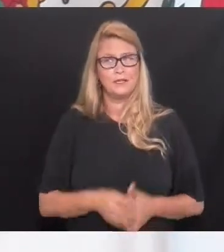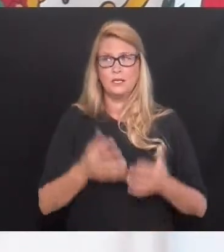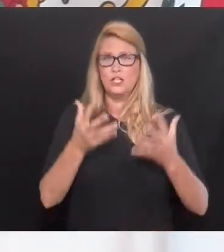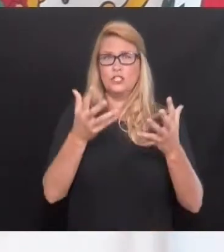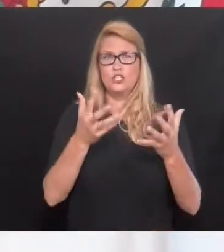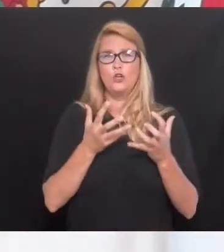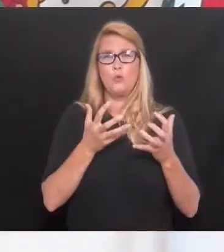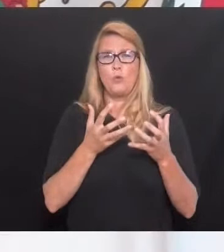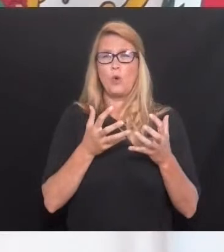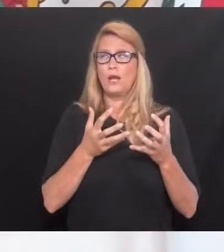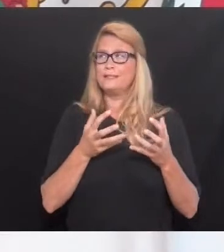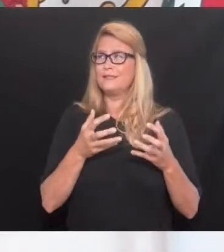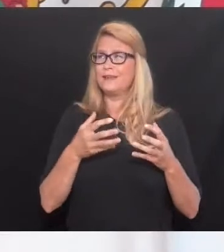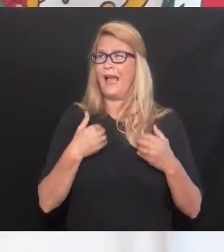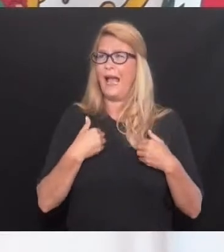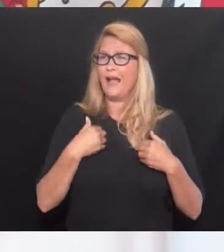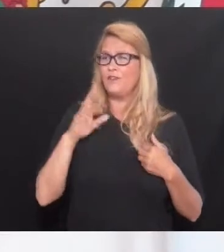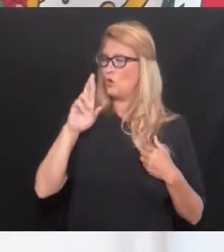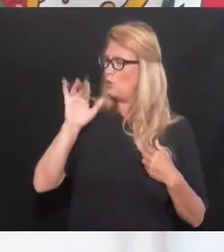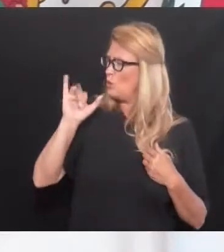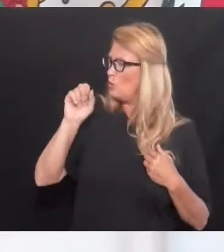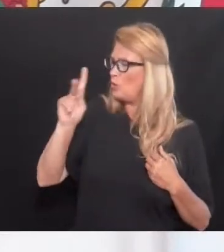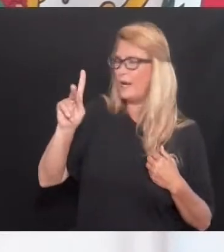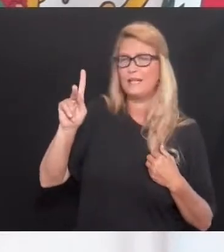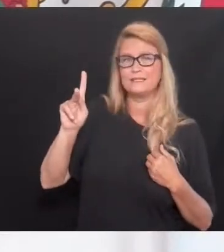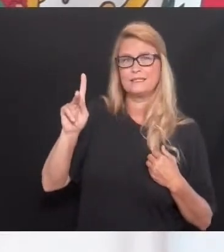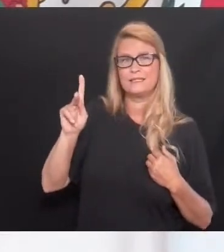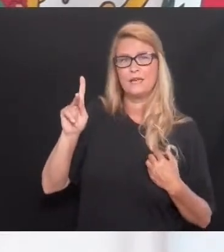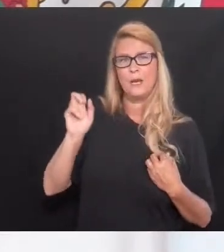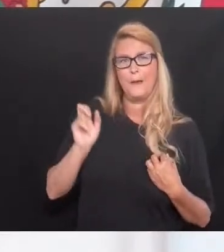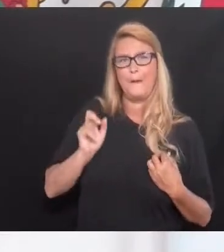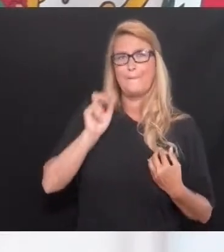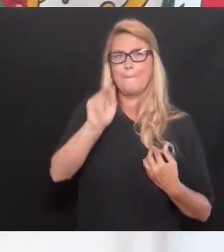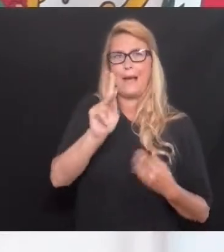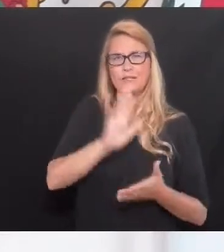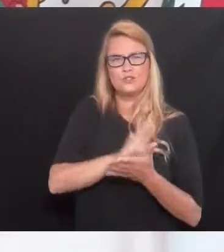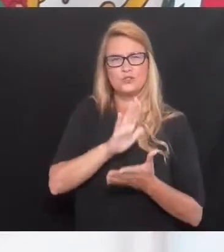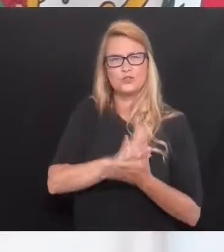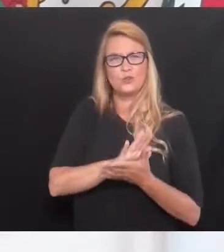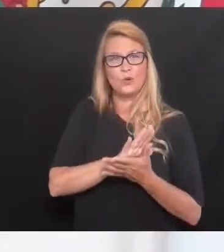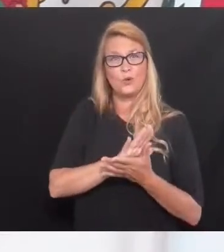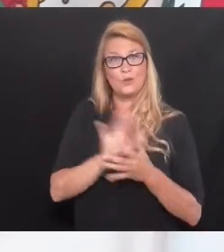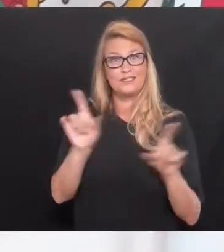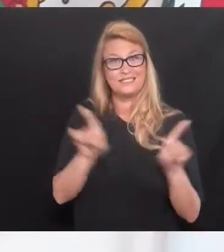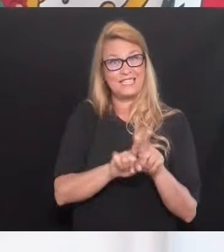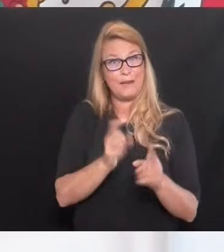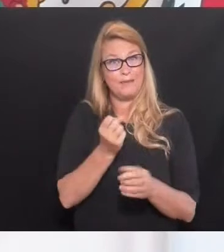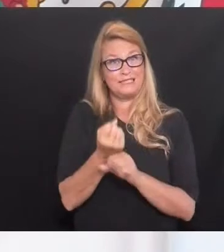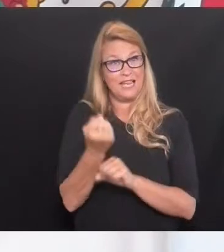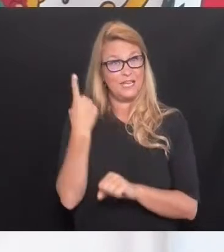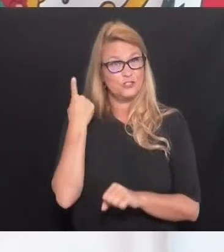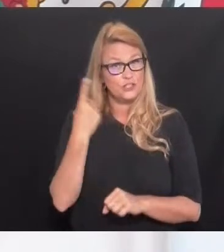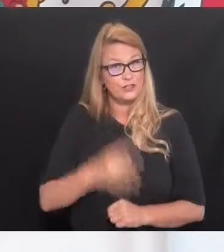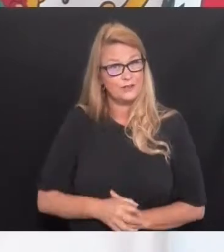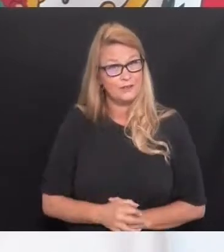the chance of going back to school the way we went to school the last year? Do we want to take the